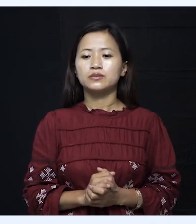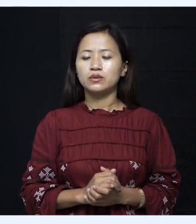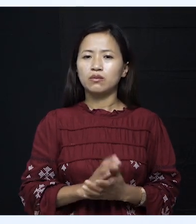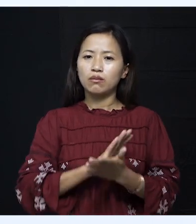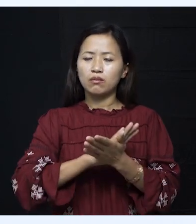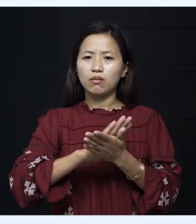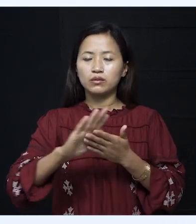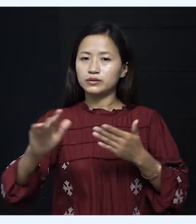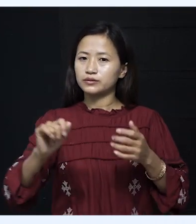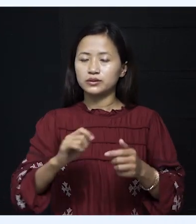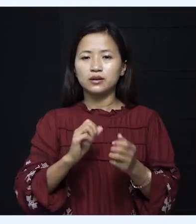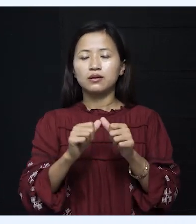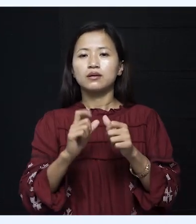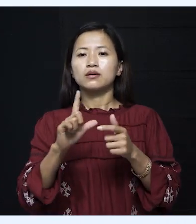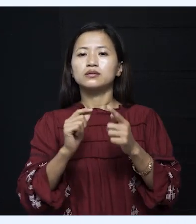already,